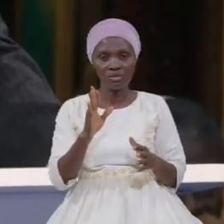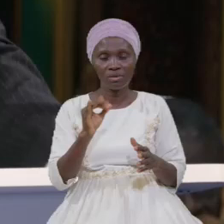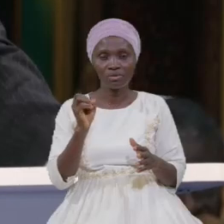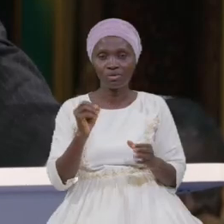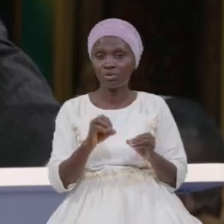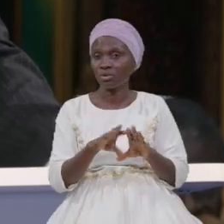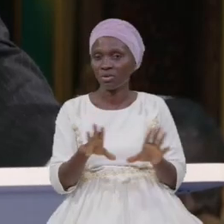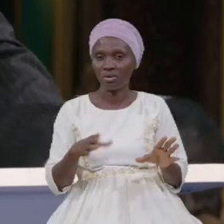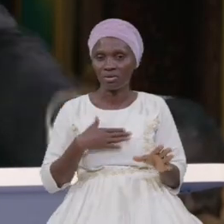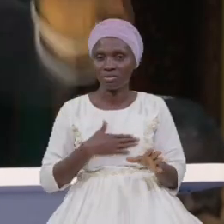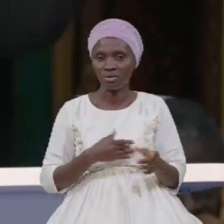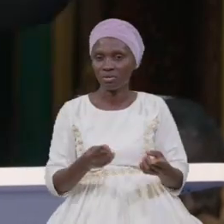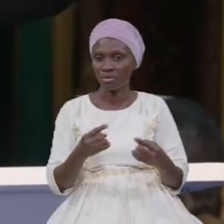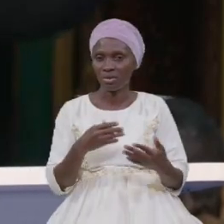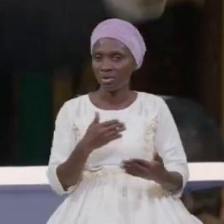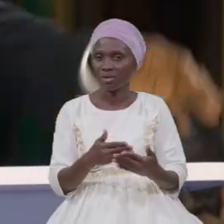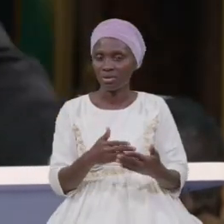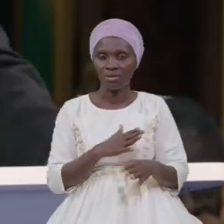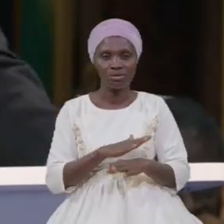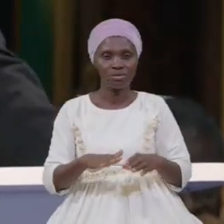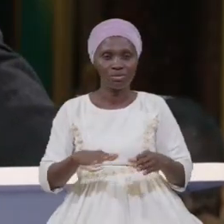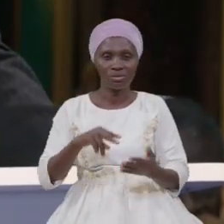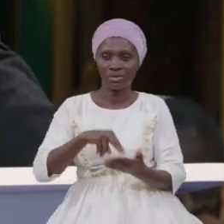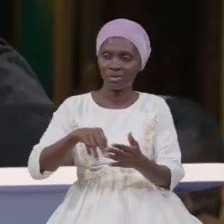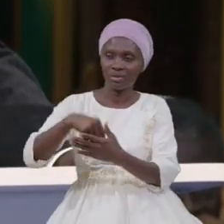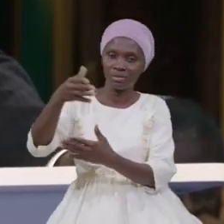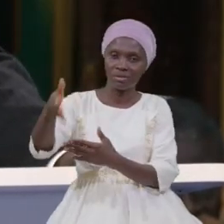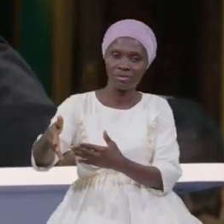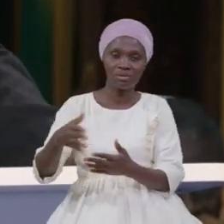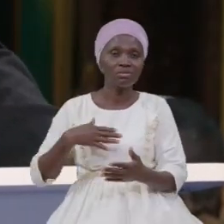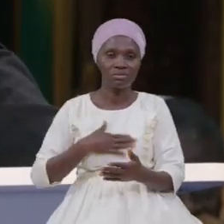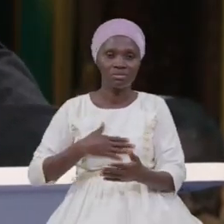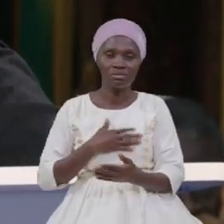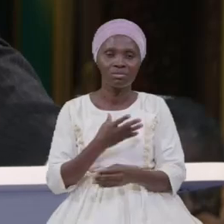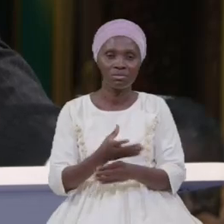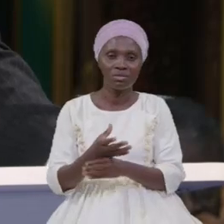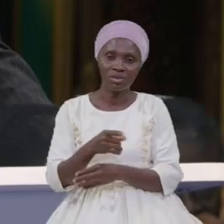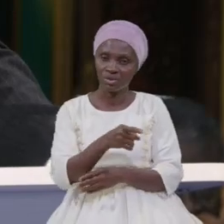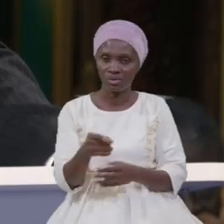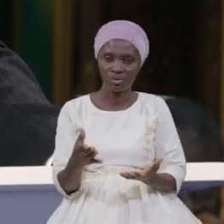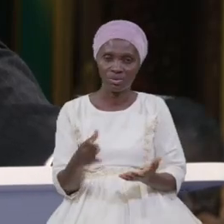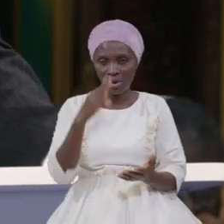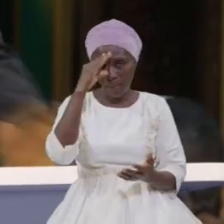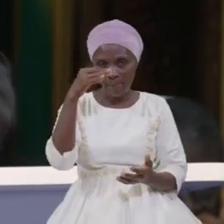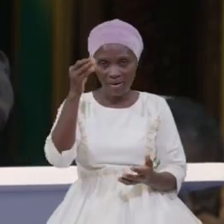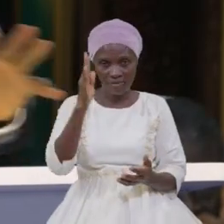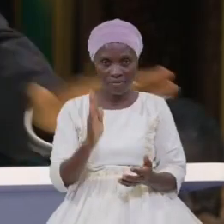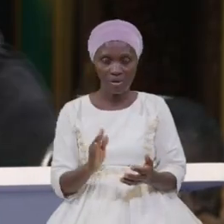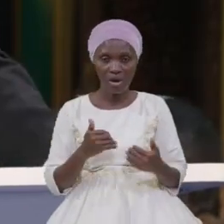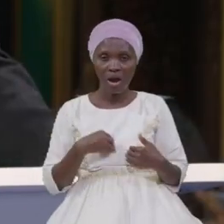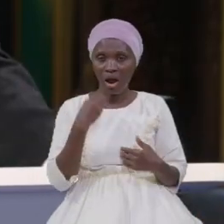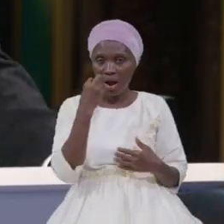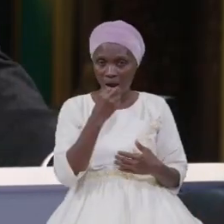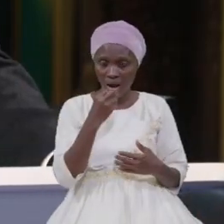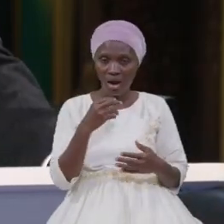Don't stand aloof. I plead with you. The man of God had spoken at